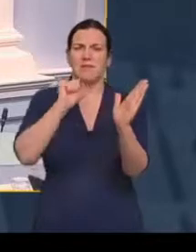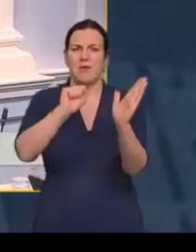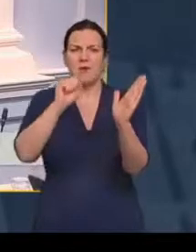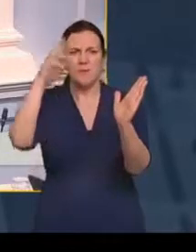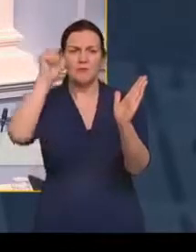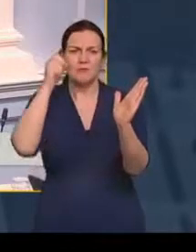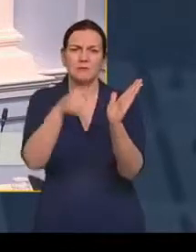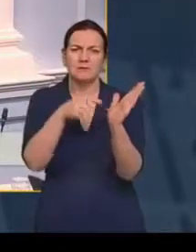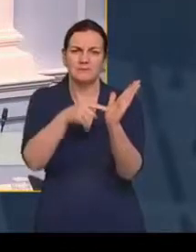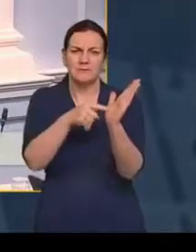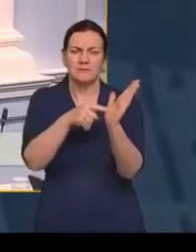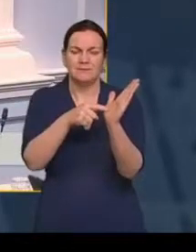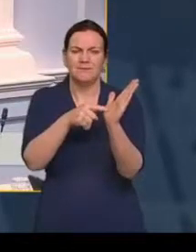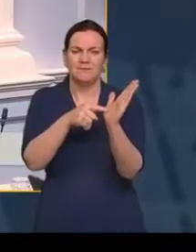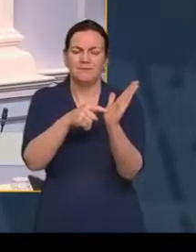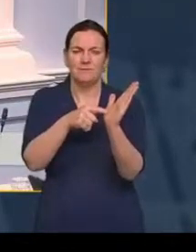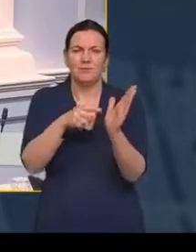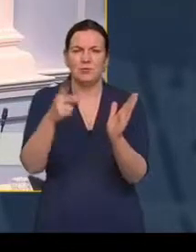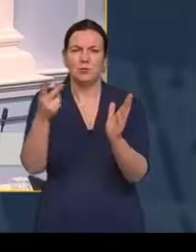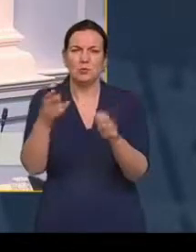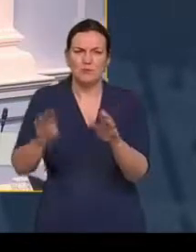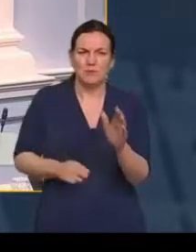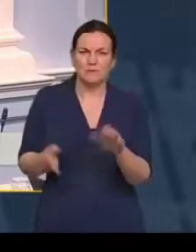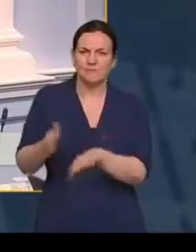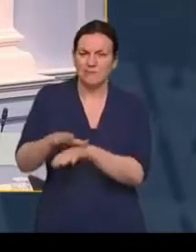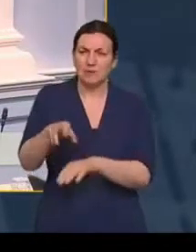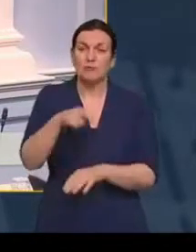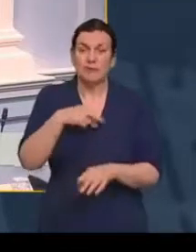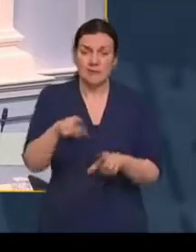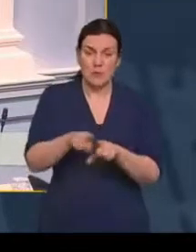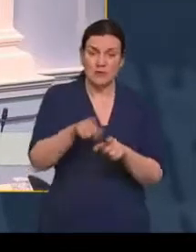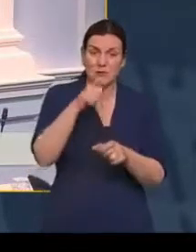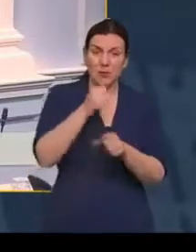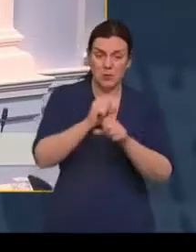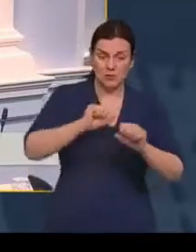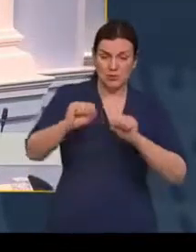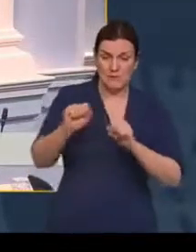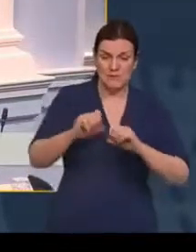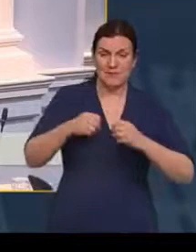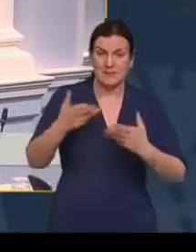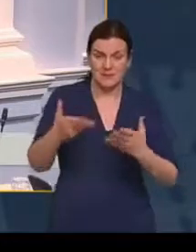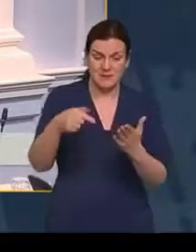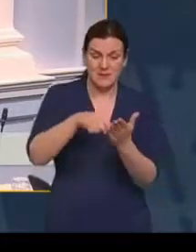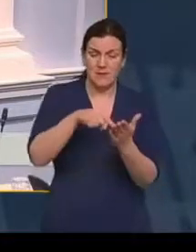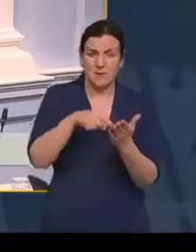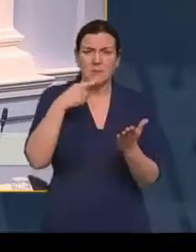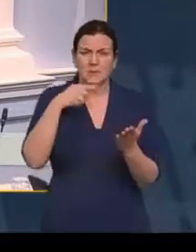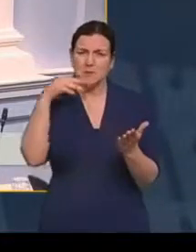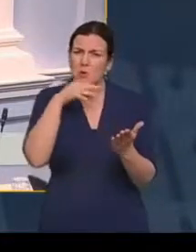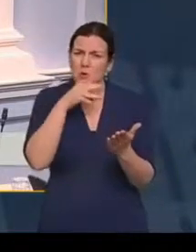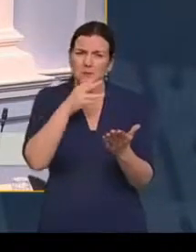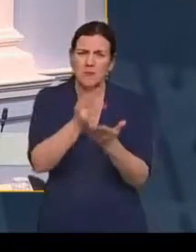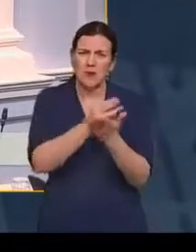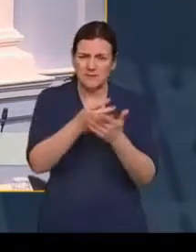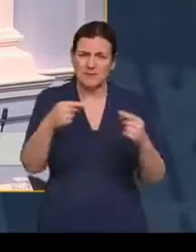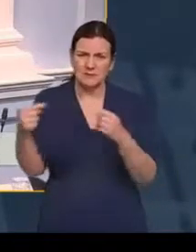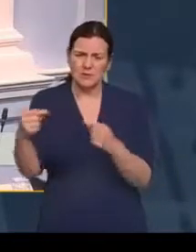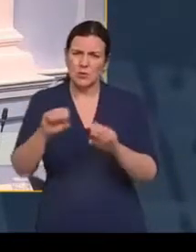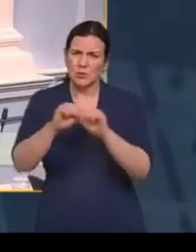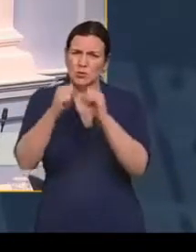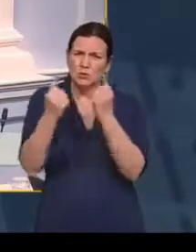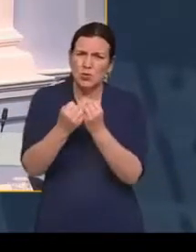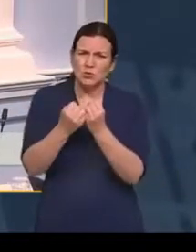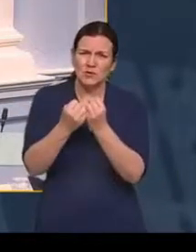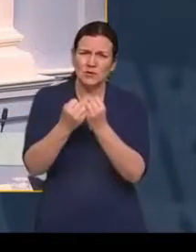him. Because the bottom line here is the key thing is, as well as the issues talking about services, but a key important part of this debate